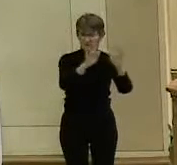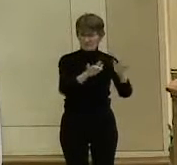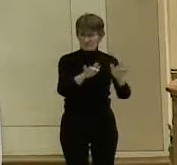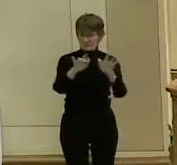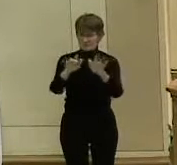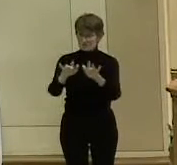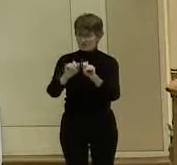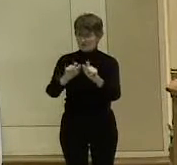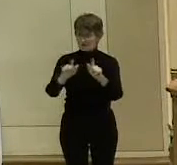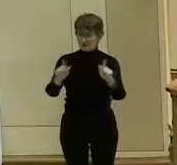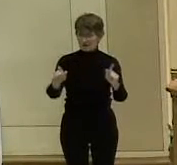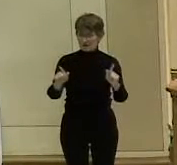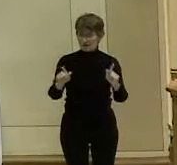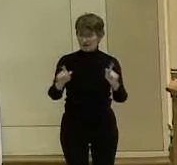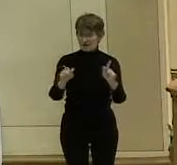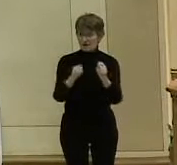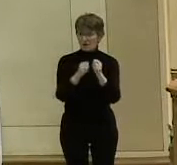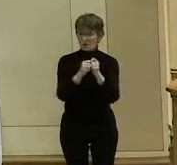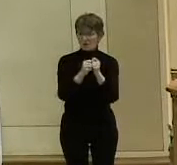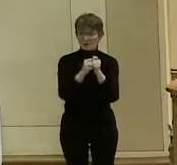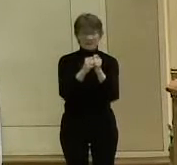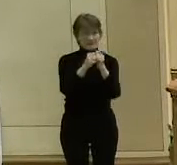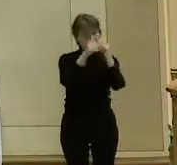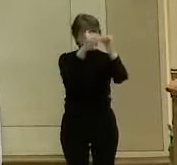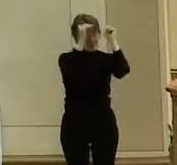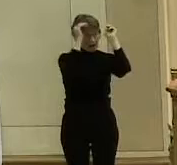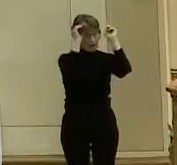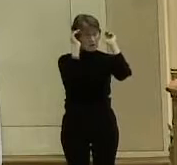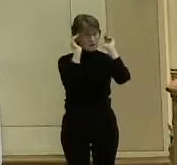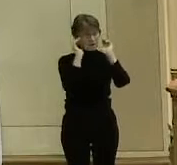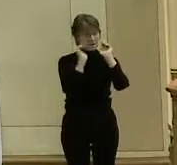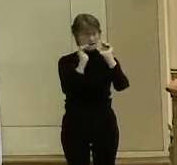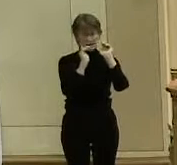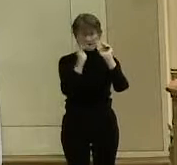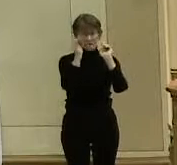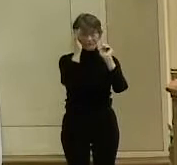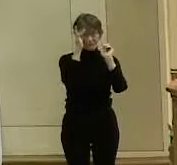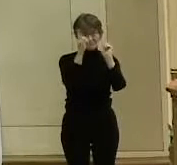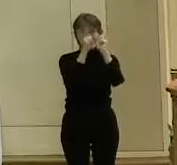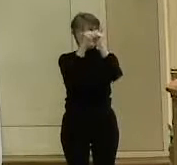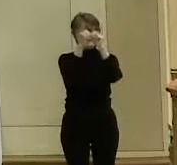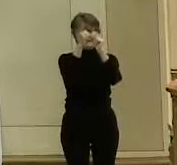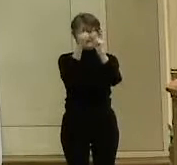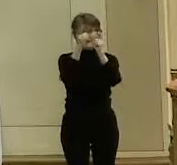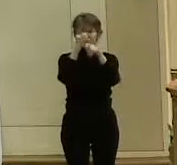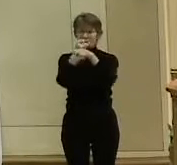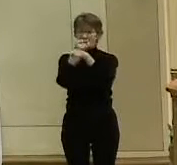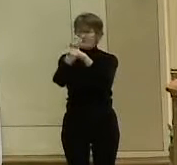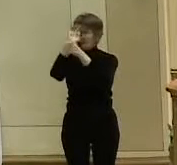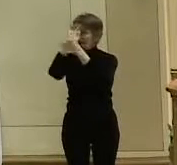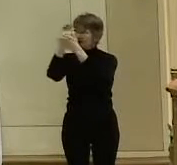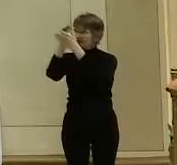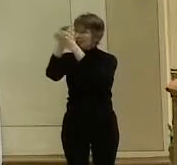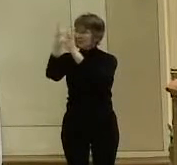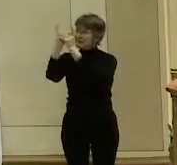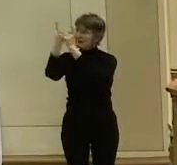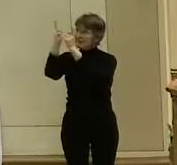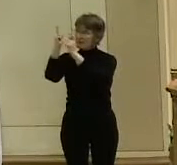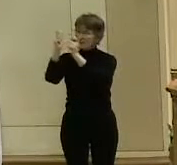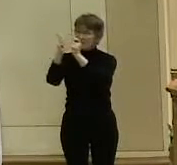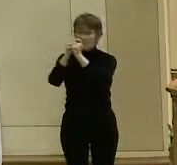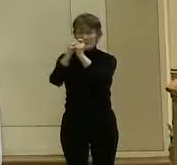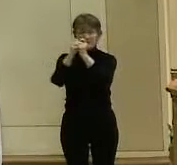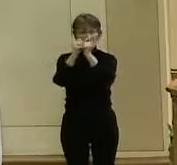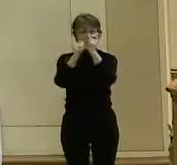we pray, that with the Blessed Virgin Mary, Mother of God, with Blessed Joseph, her spouse, with